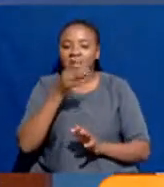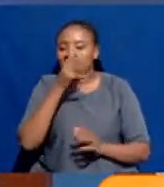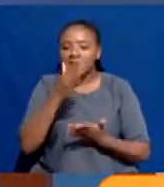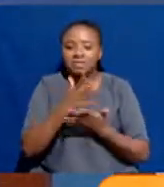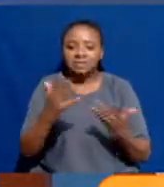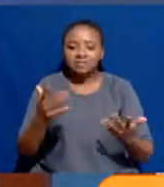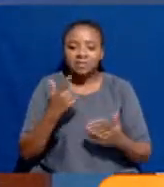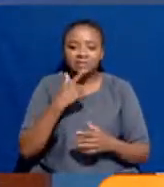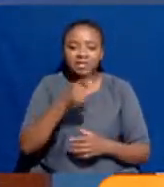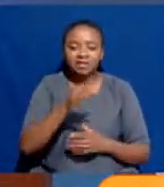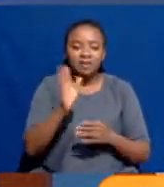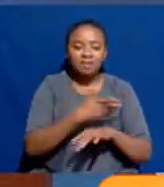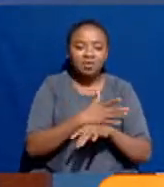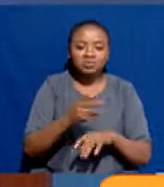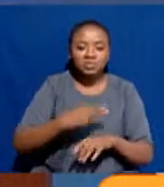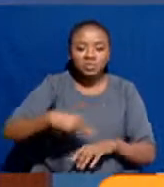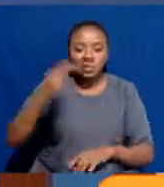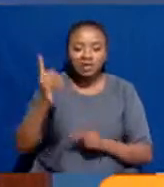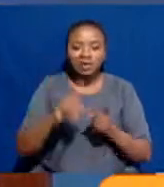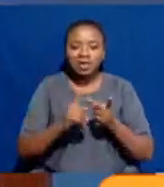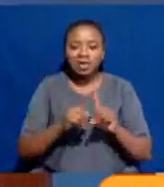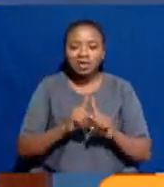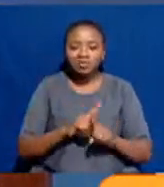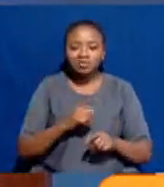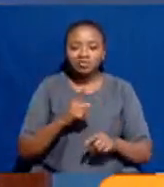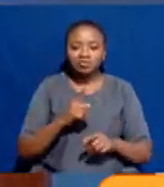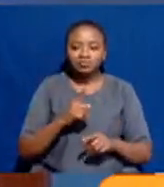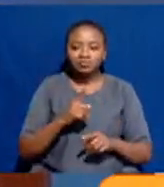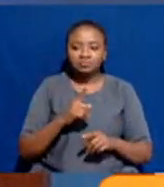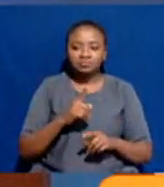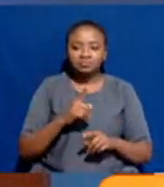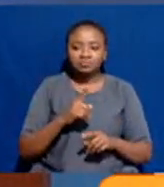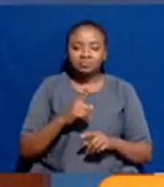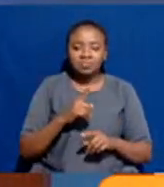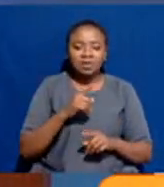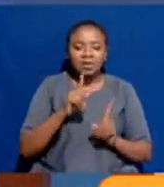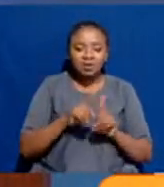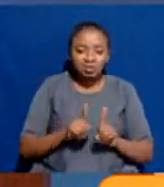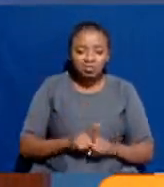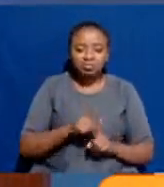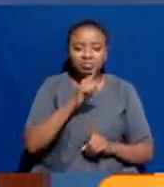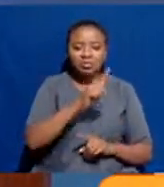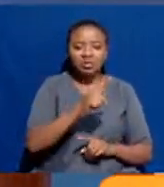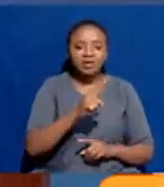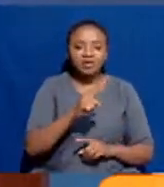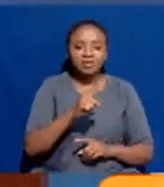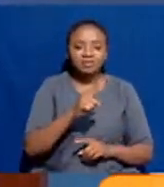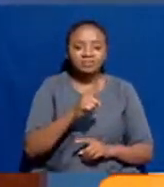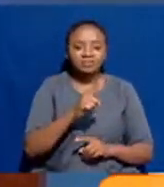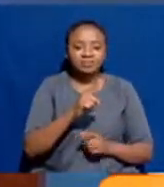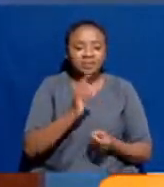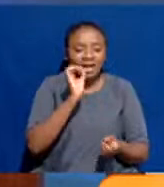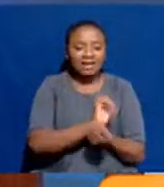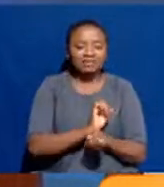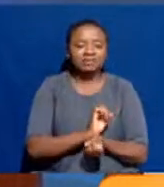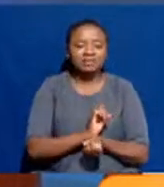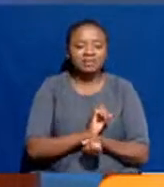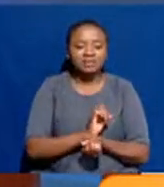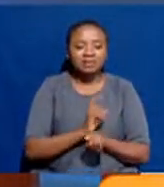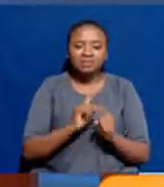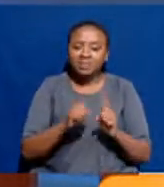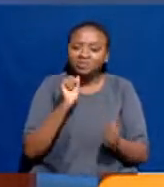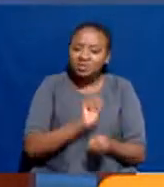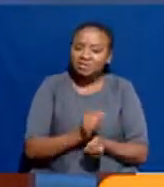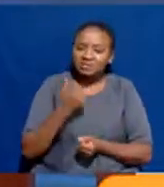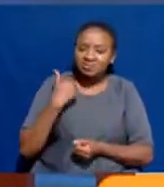then we're two drunk and disorderly. Why are you arresting me for drinking my own money while you're forgiving murderers and rapists? Mm. The cells are